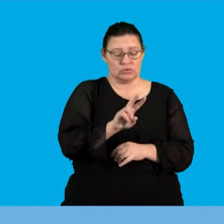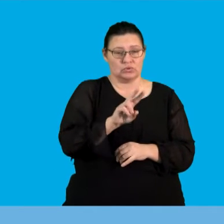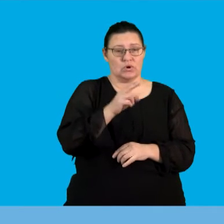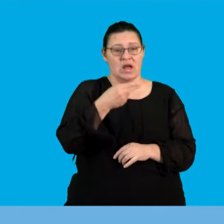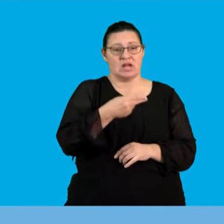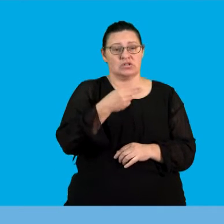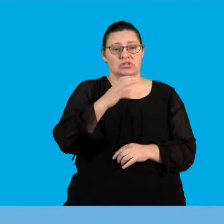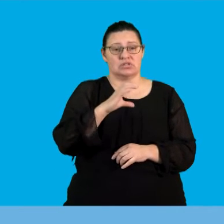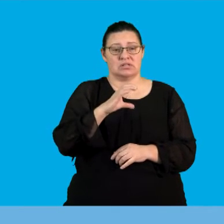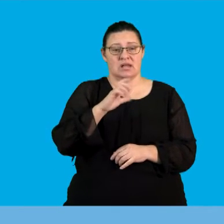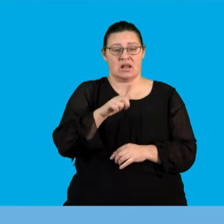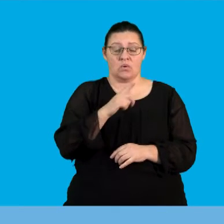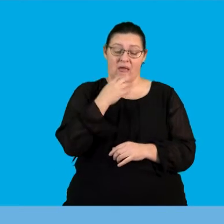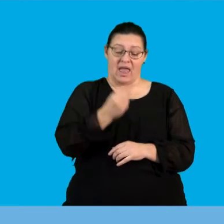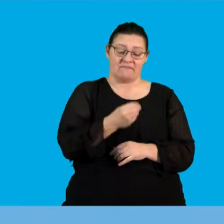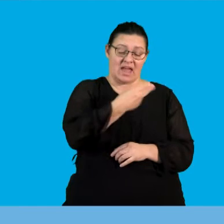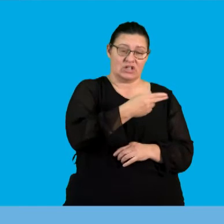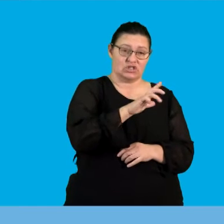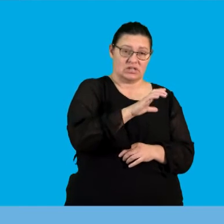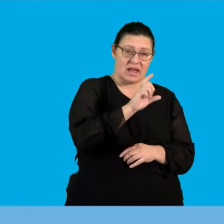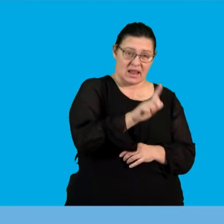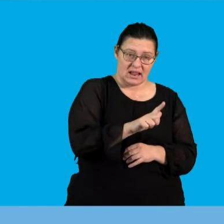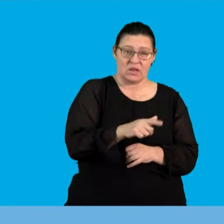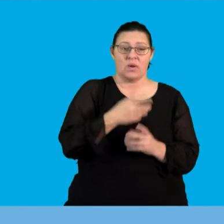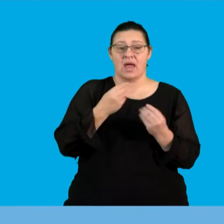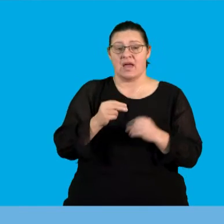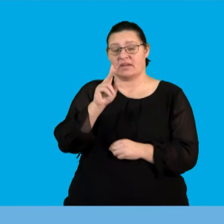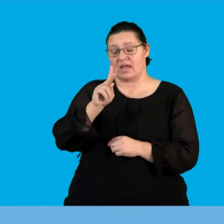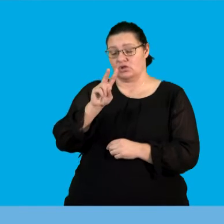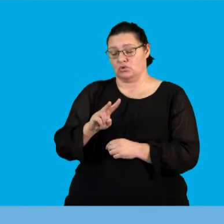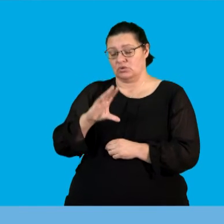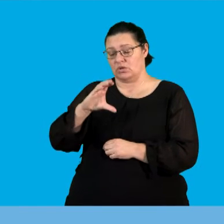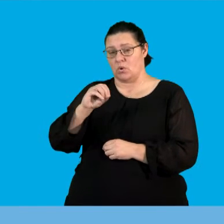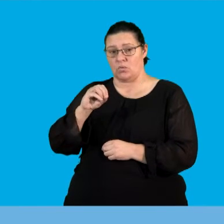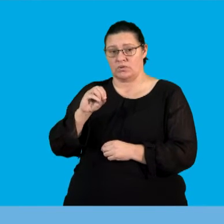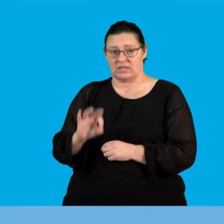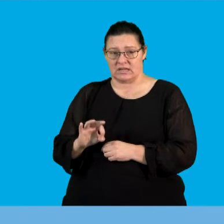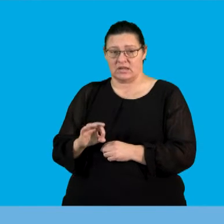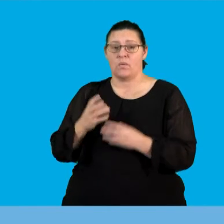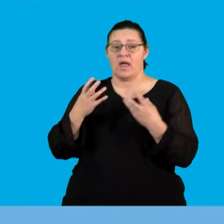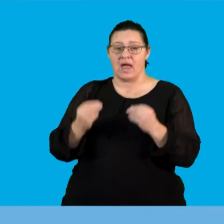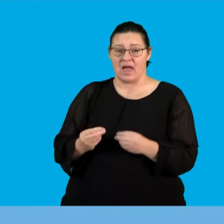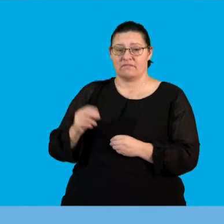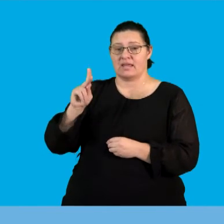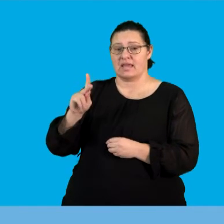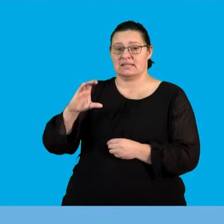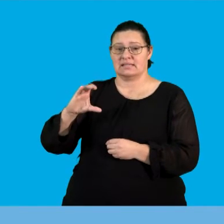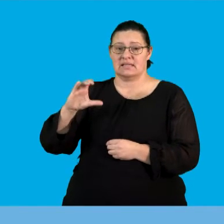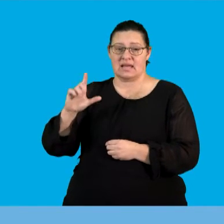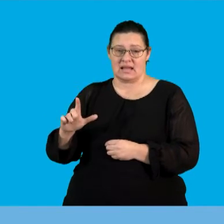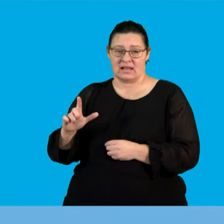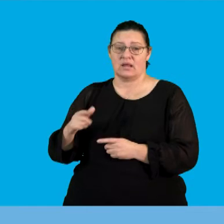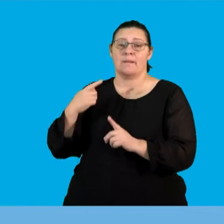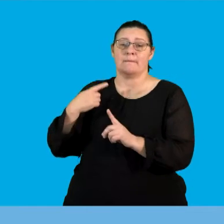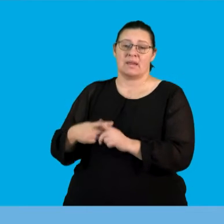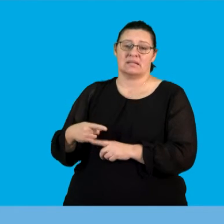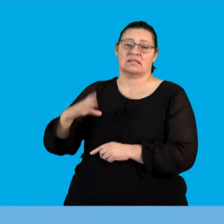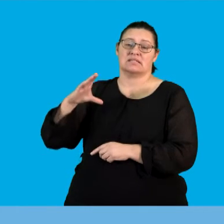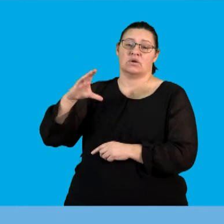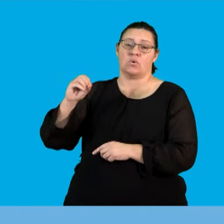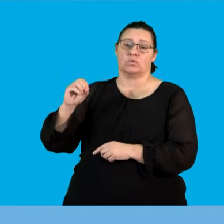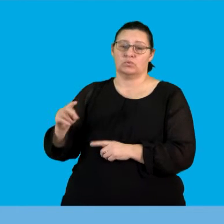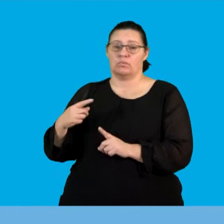we had HCl, we had the K2CO3, we had the KCl, we had CO2, and then lastly we had